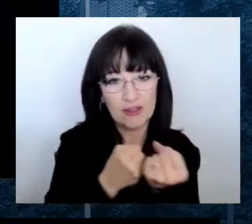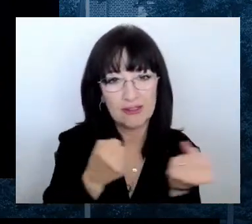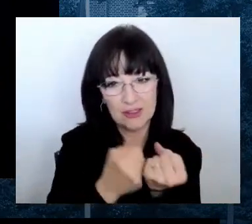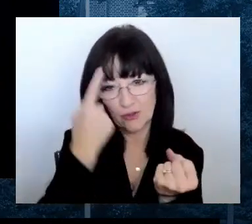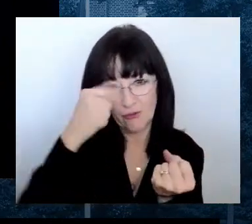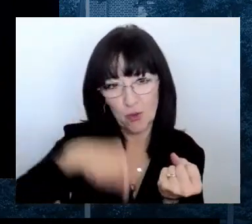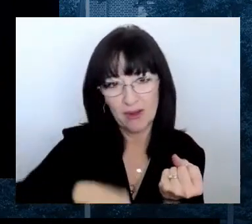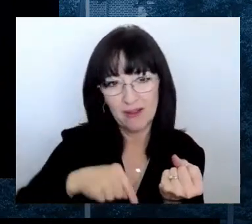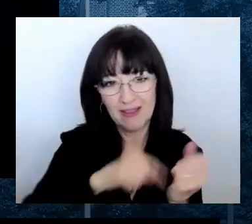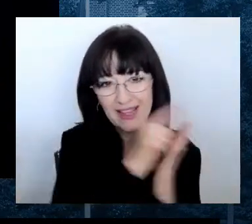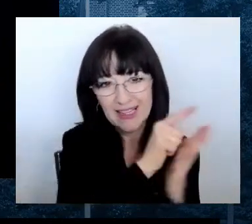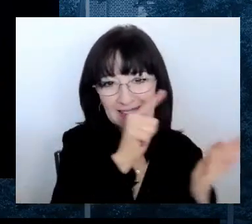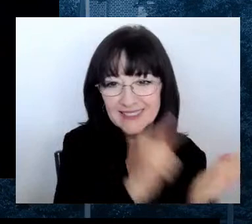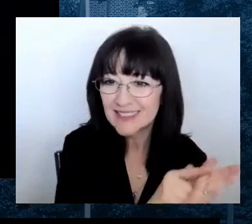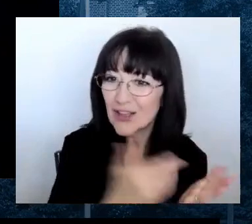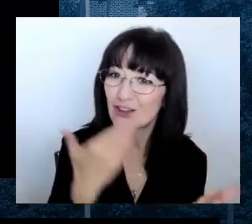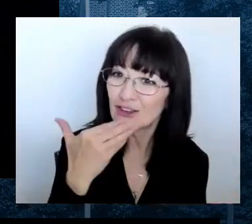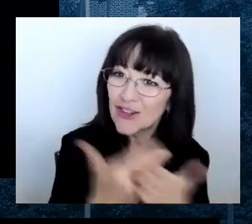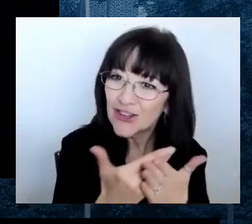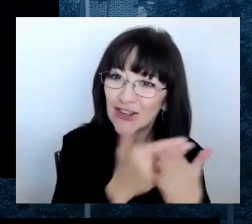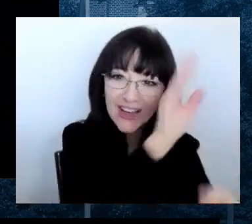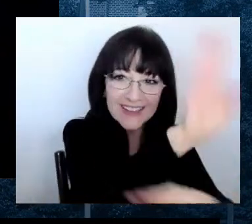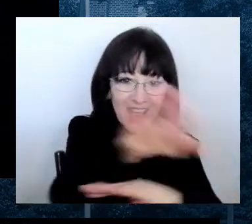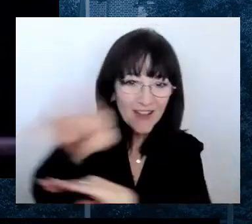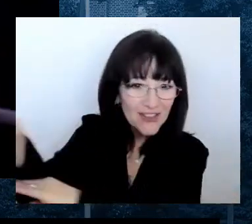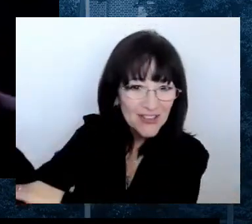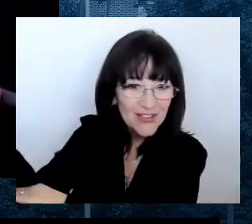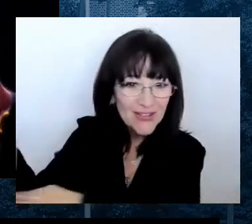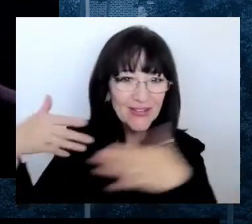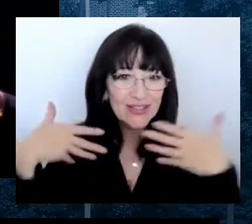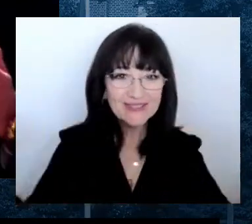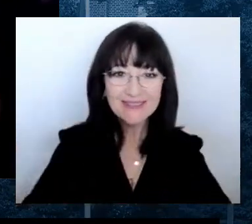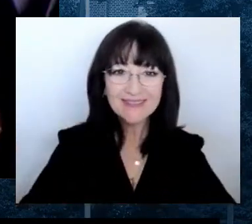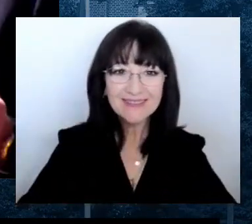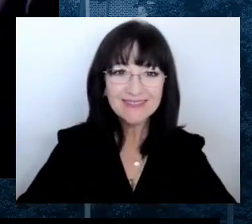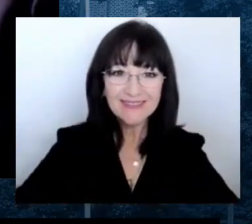legislation. Good afternoon, everyone. What